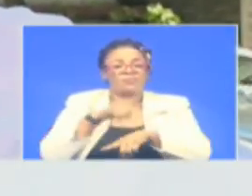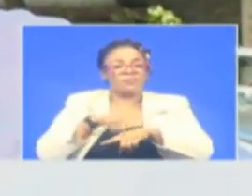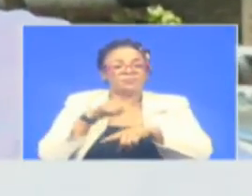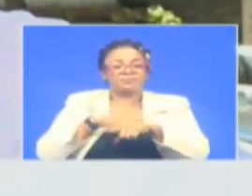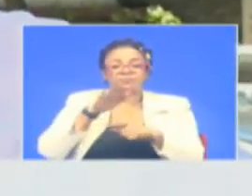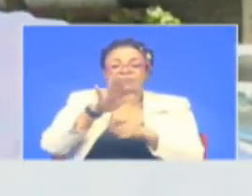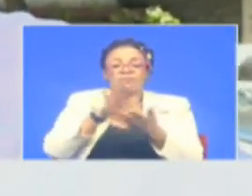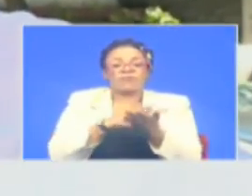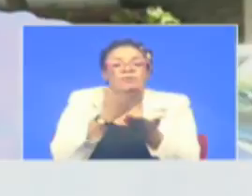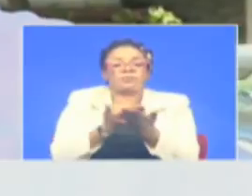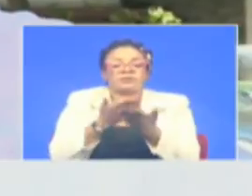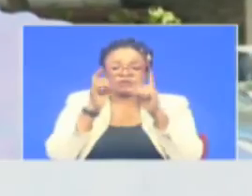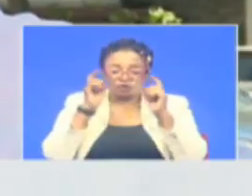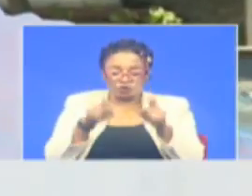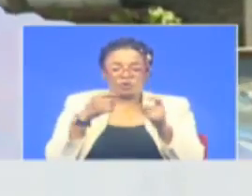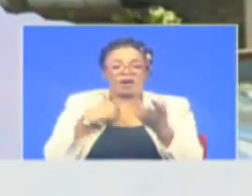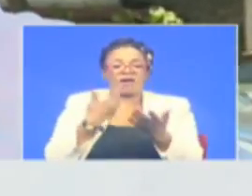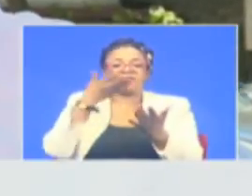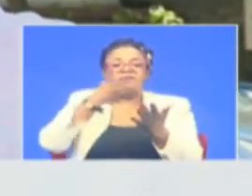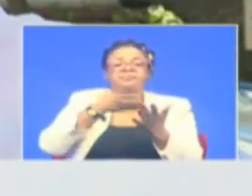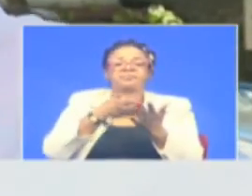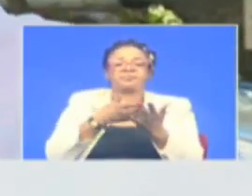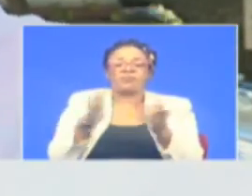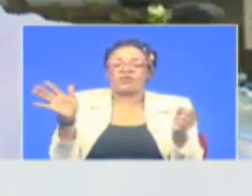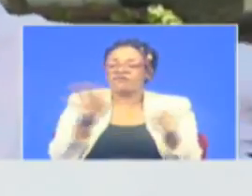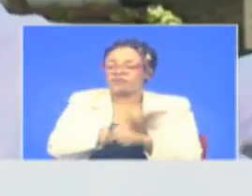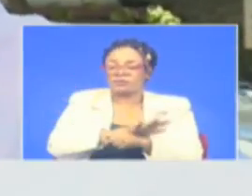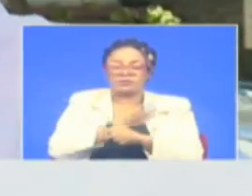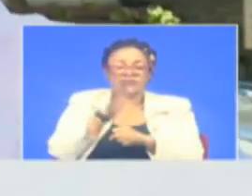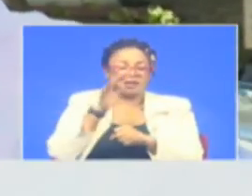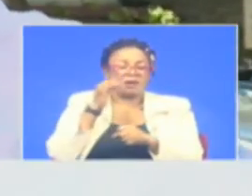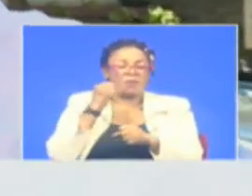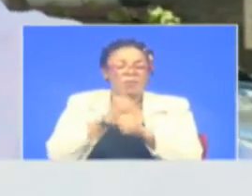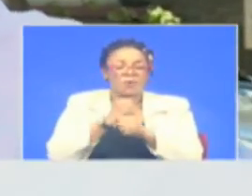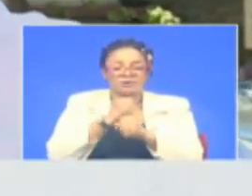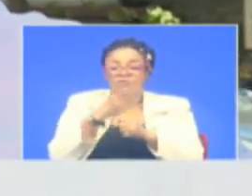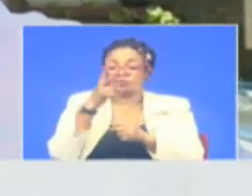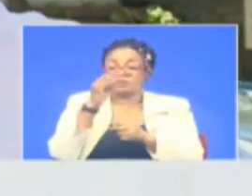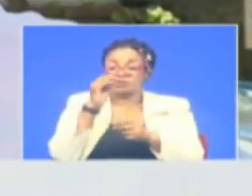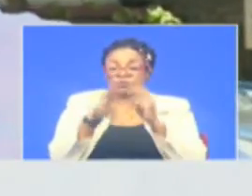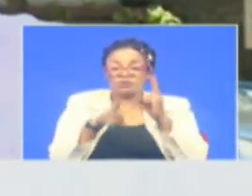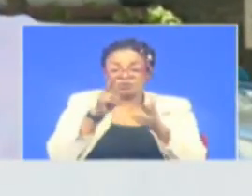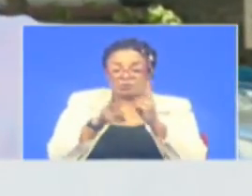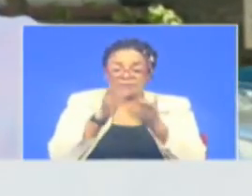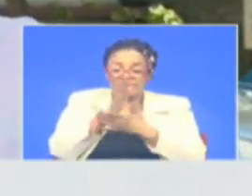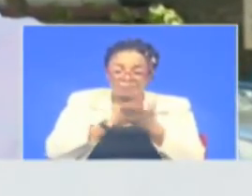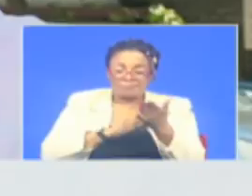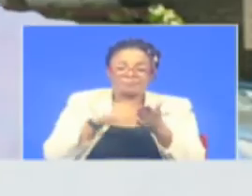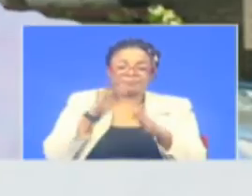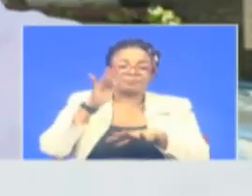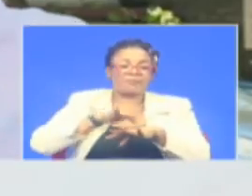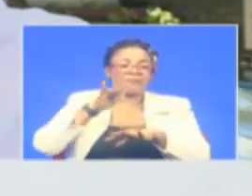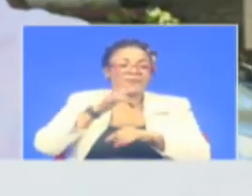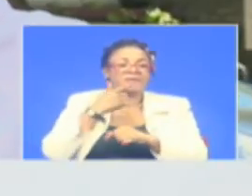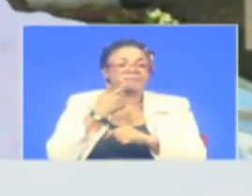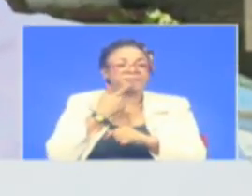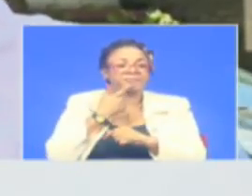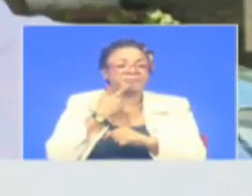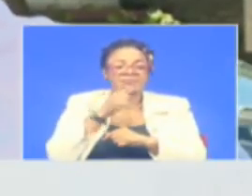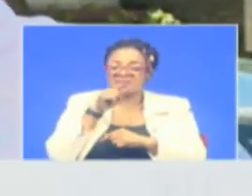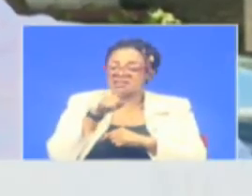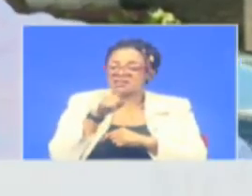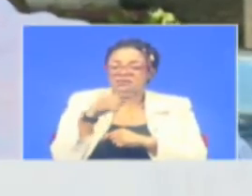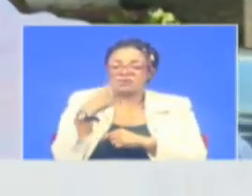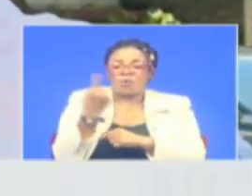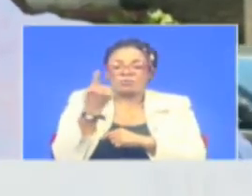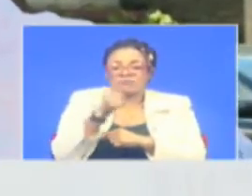be reinstated, hoping for it to come into full effect in 2022, for some who will be affected now say that this is just another